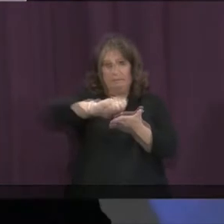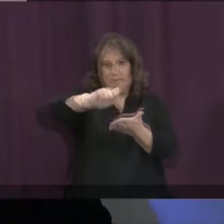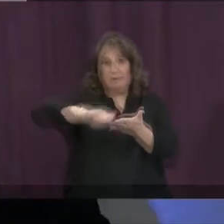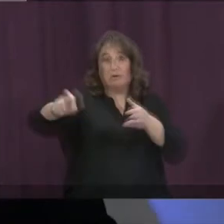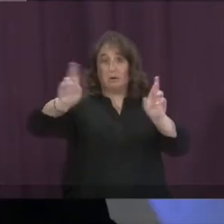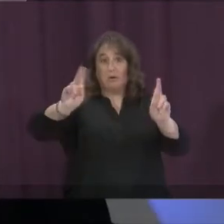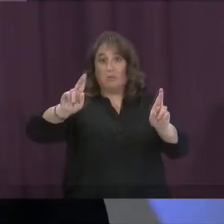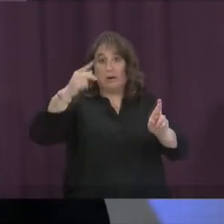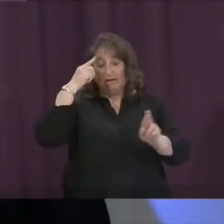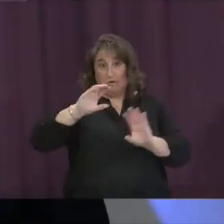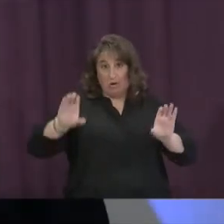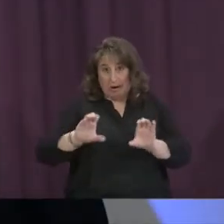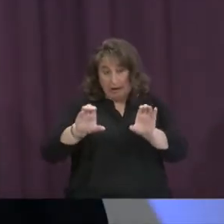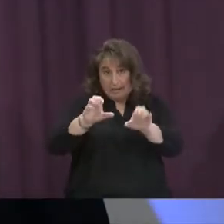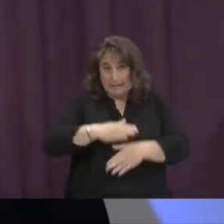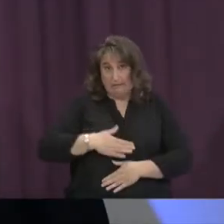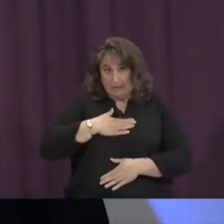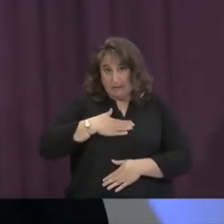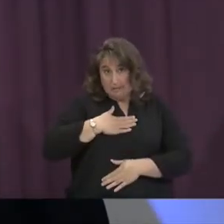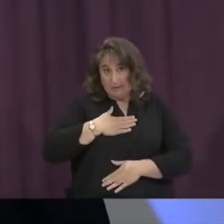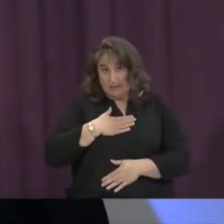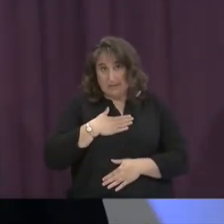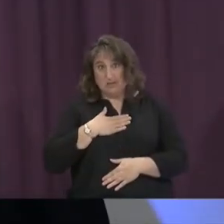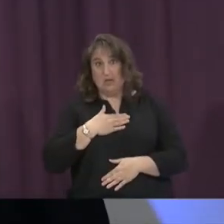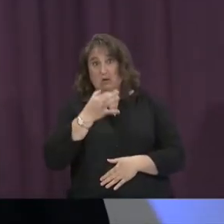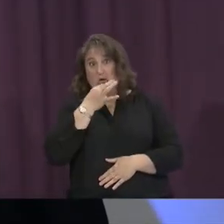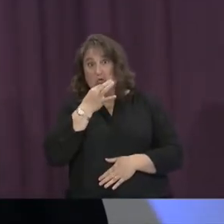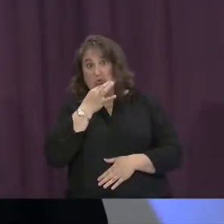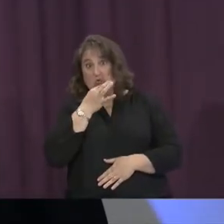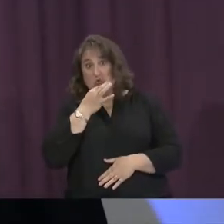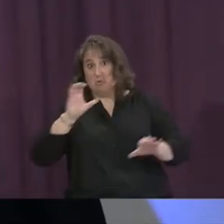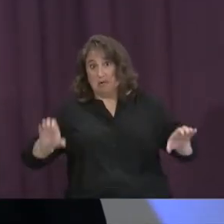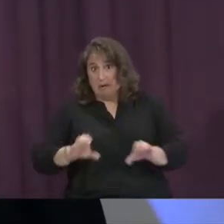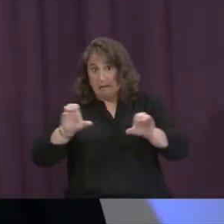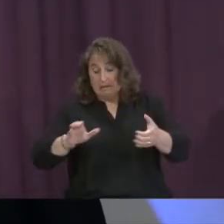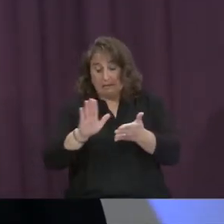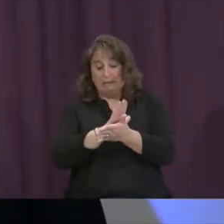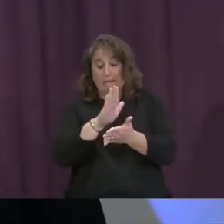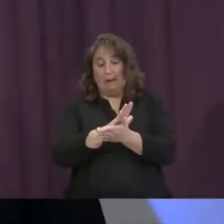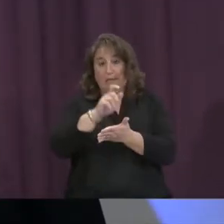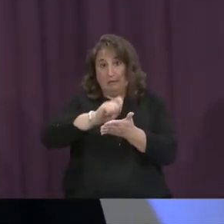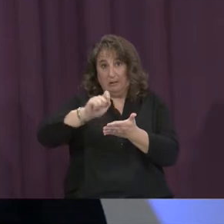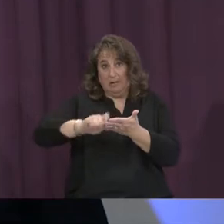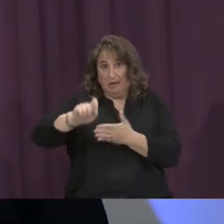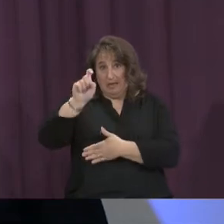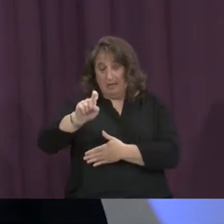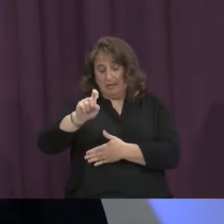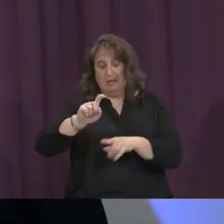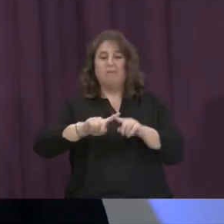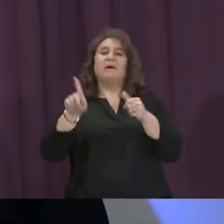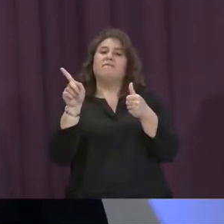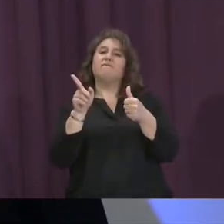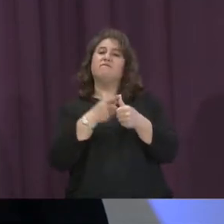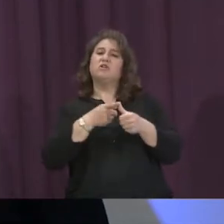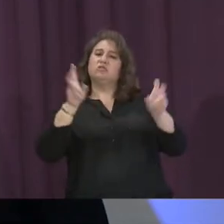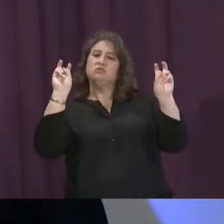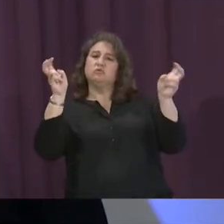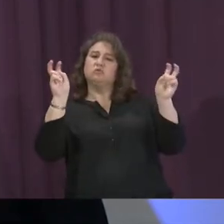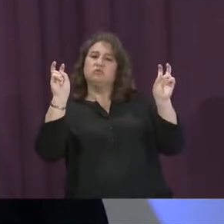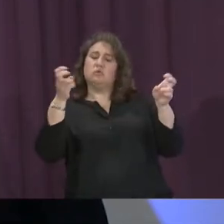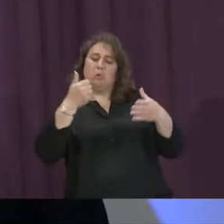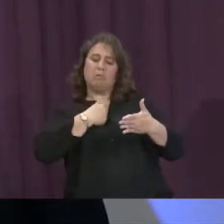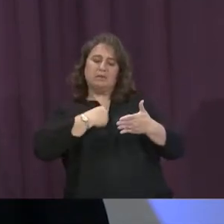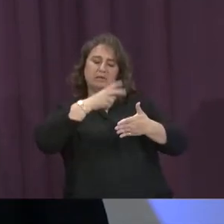ready because we're going to do an activity in a few minutes. But first I'm going to read this quote that comes from our,